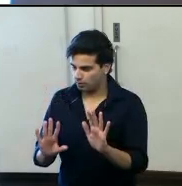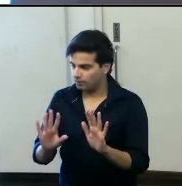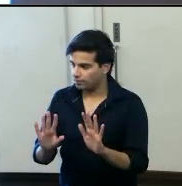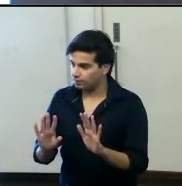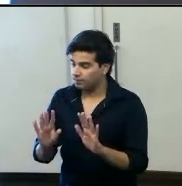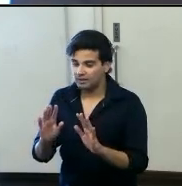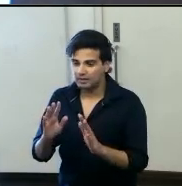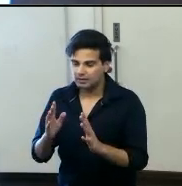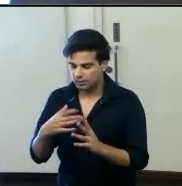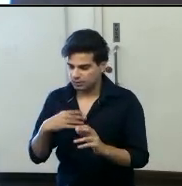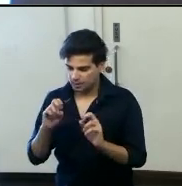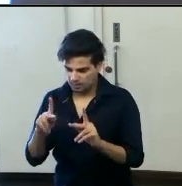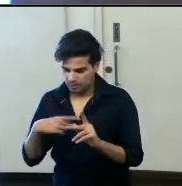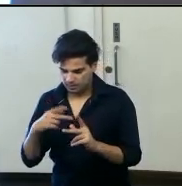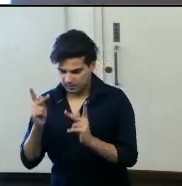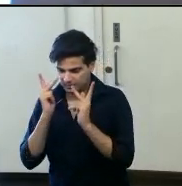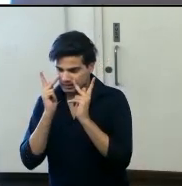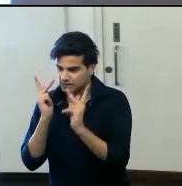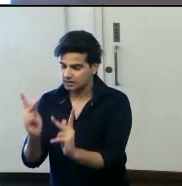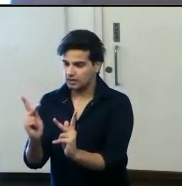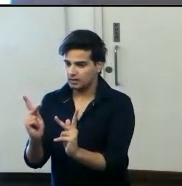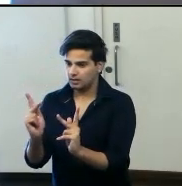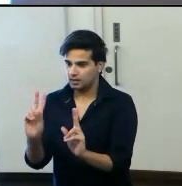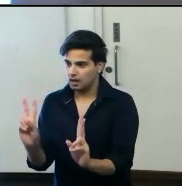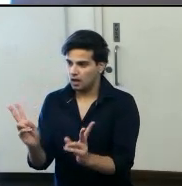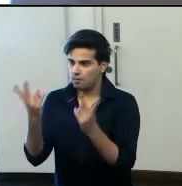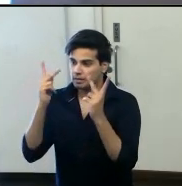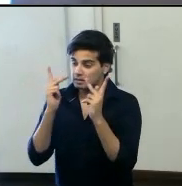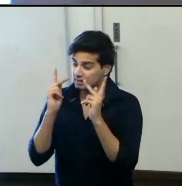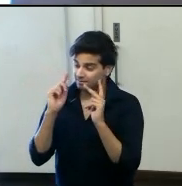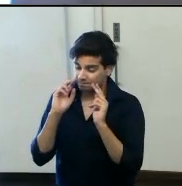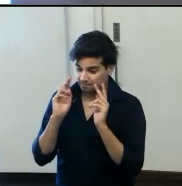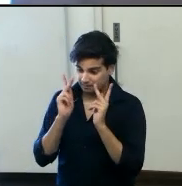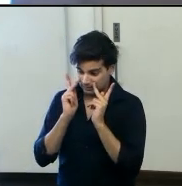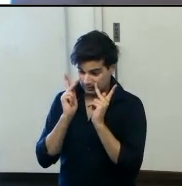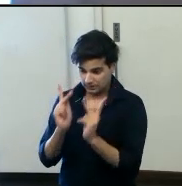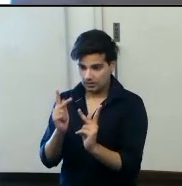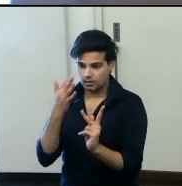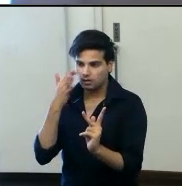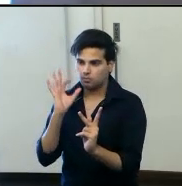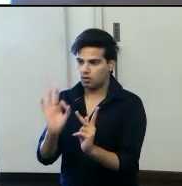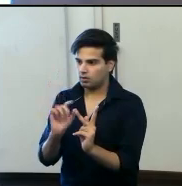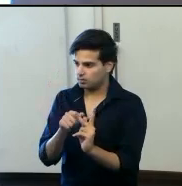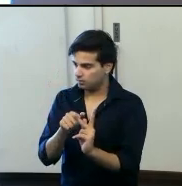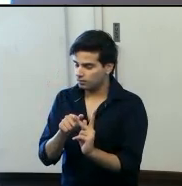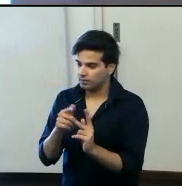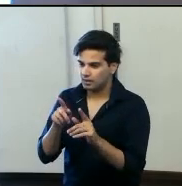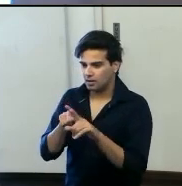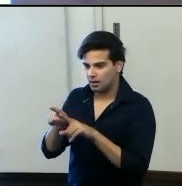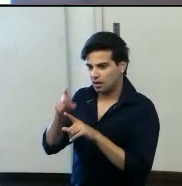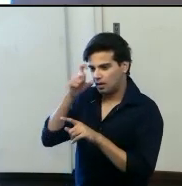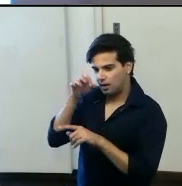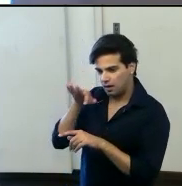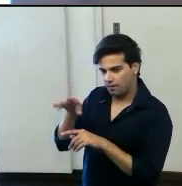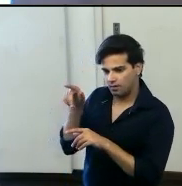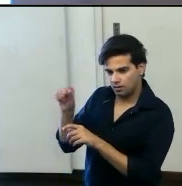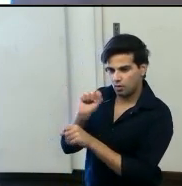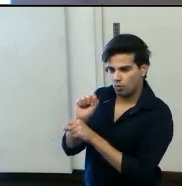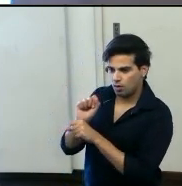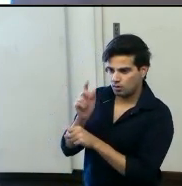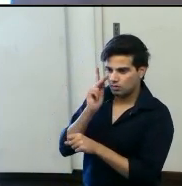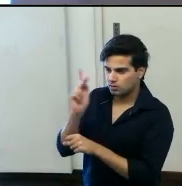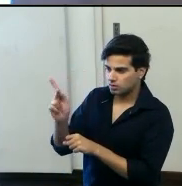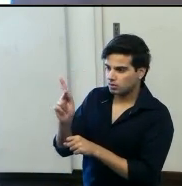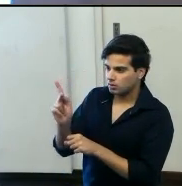you see? Seeing is something very important. When I saw Ravi's some of the works, which also had